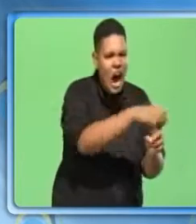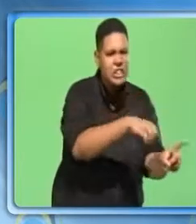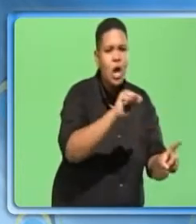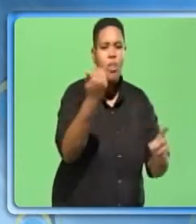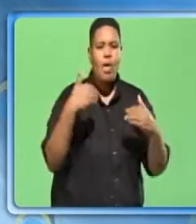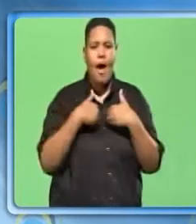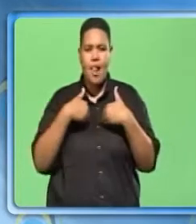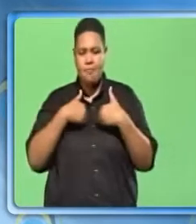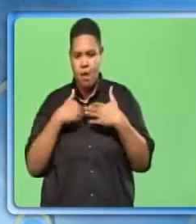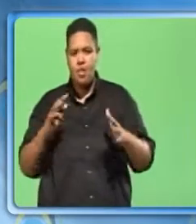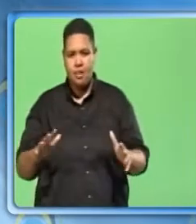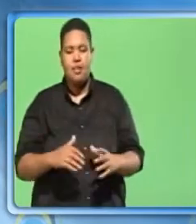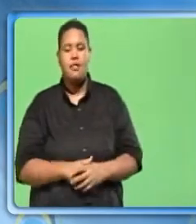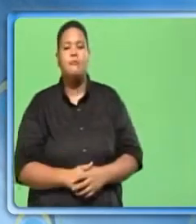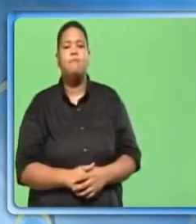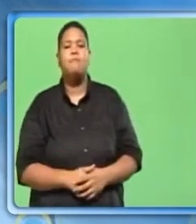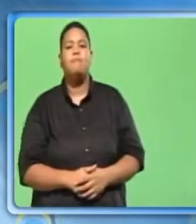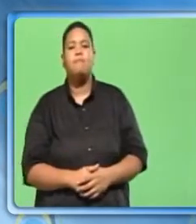animals.